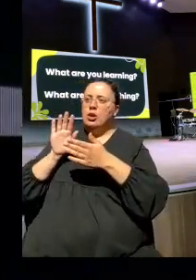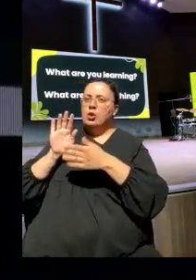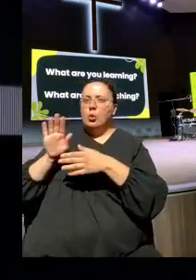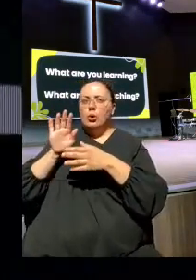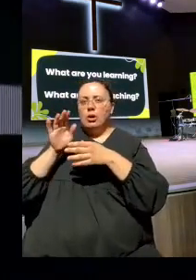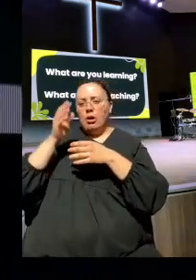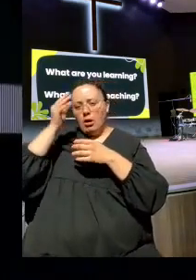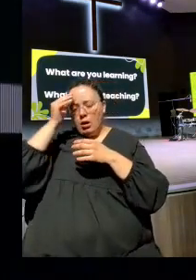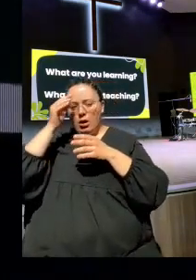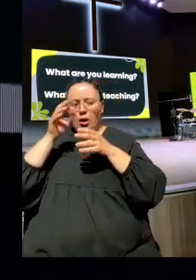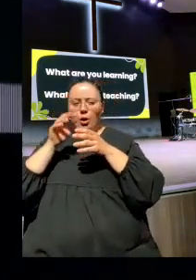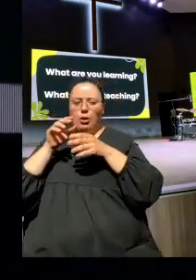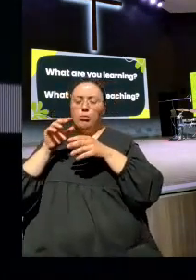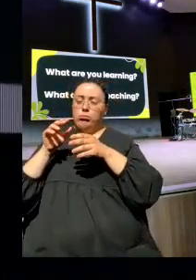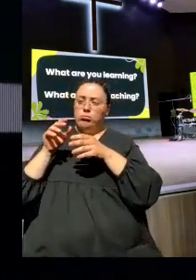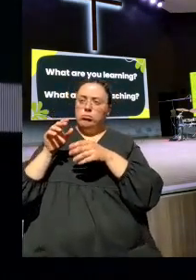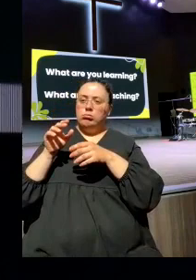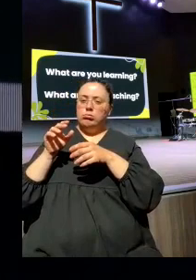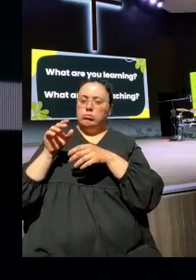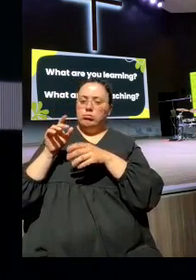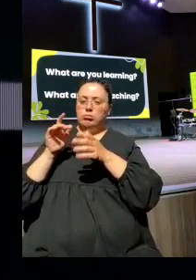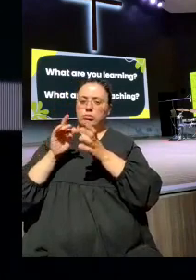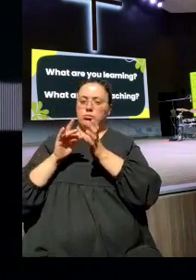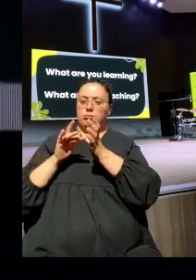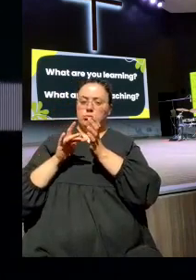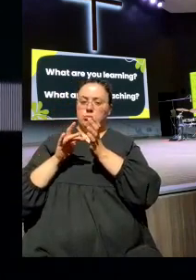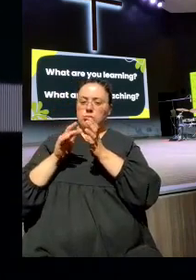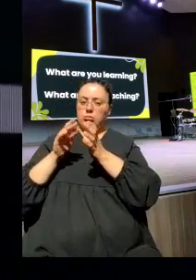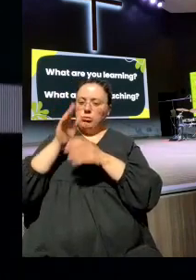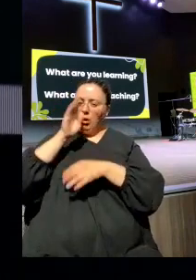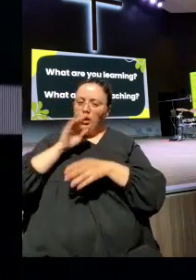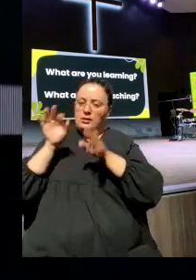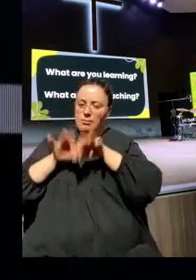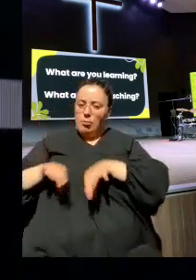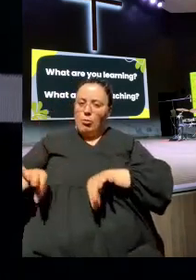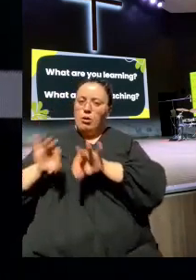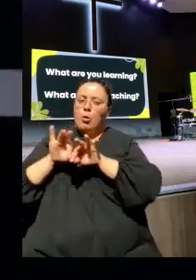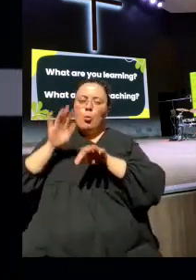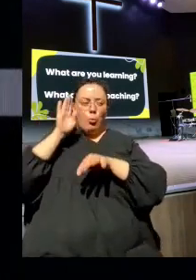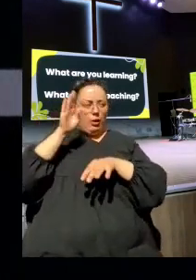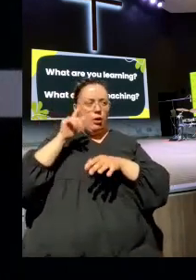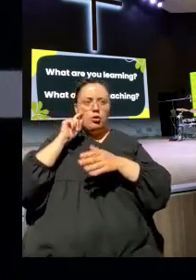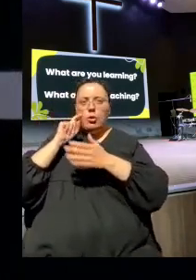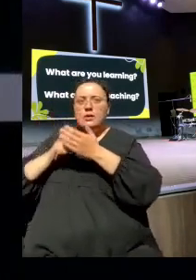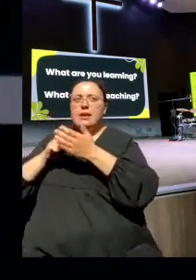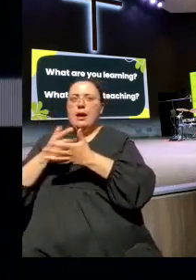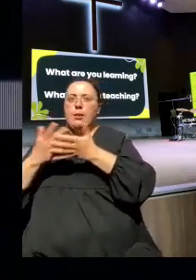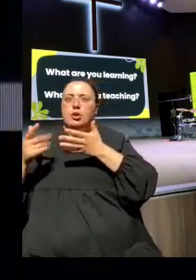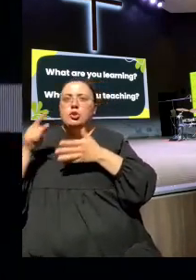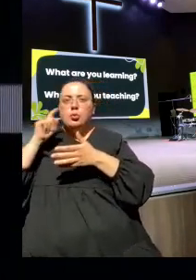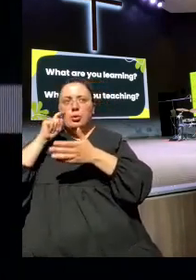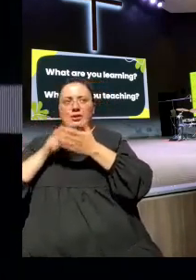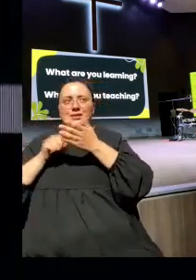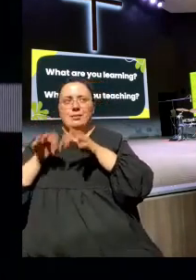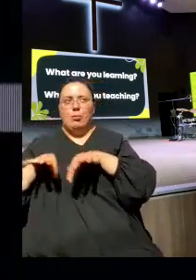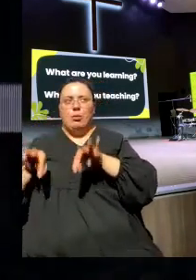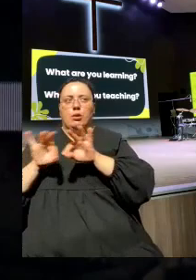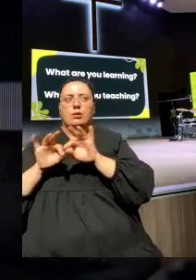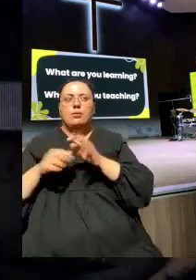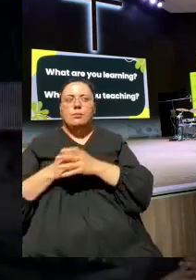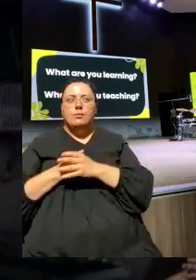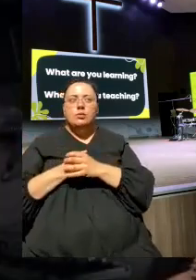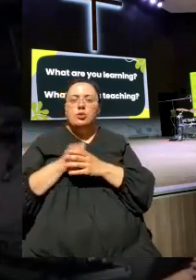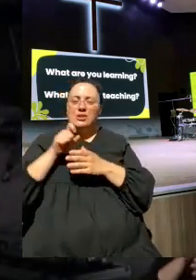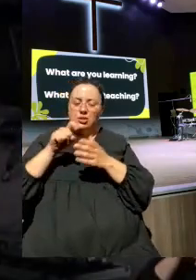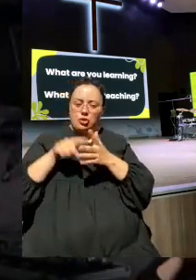you, they receive from you how important it is to grow as a Christian. And then you got to start thinking about, what are you teaching